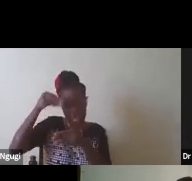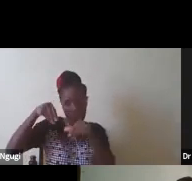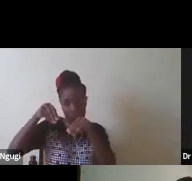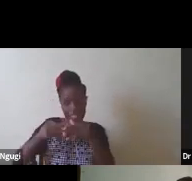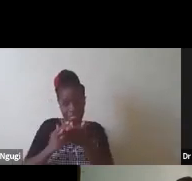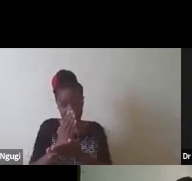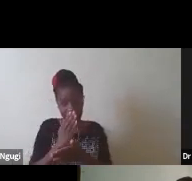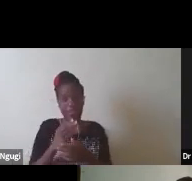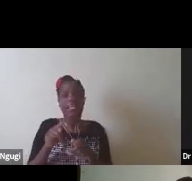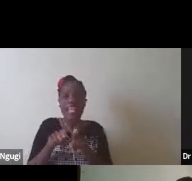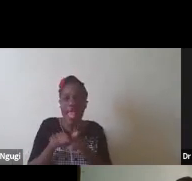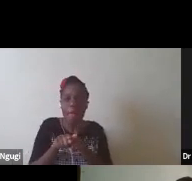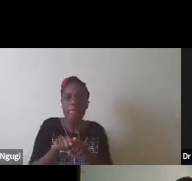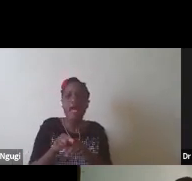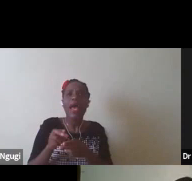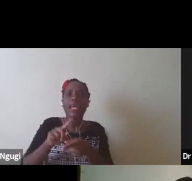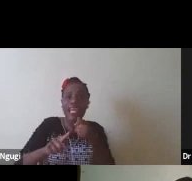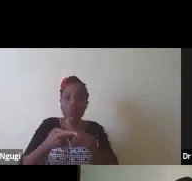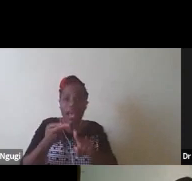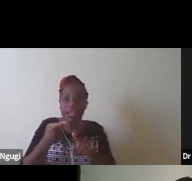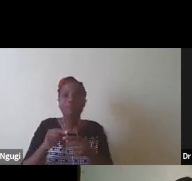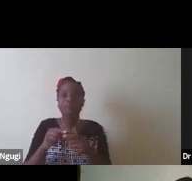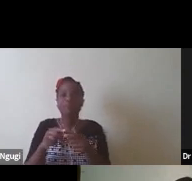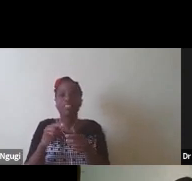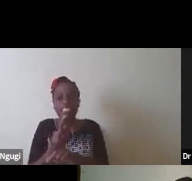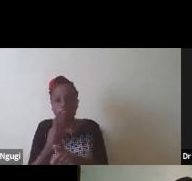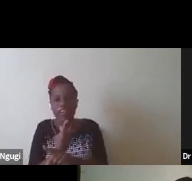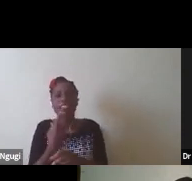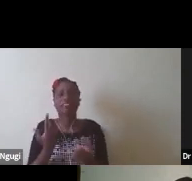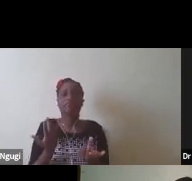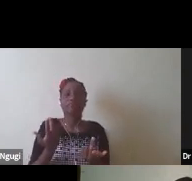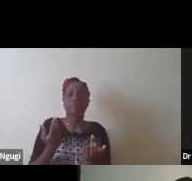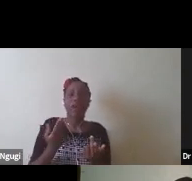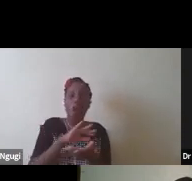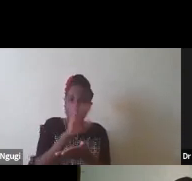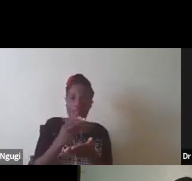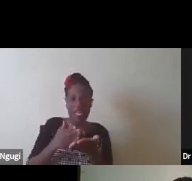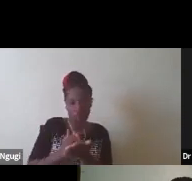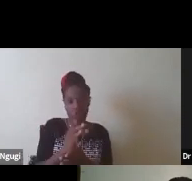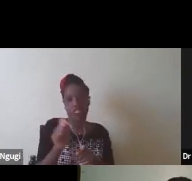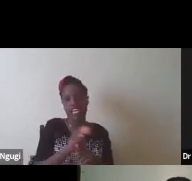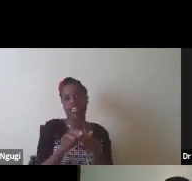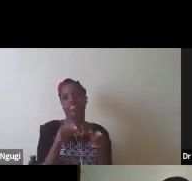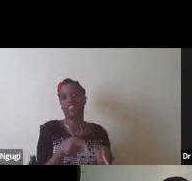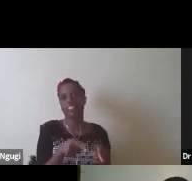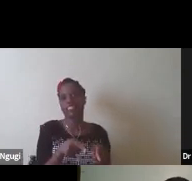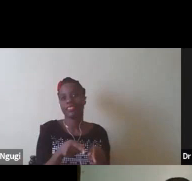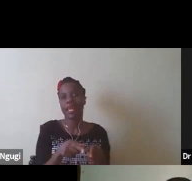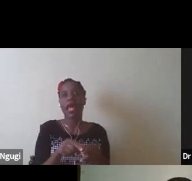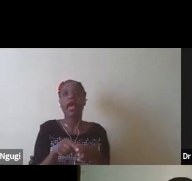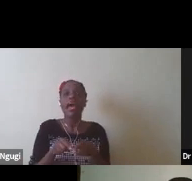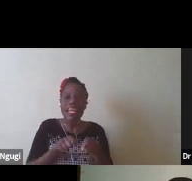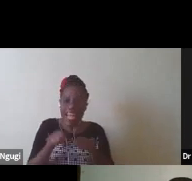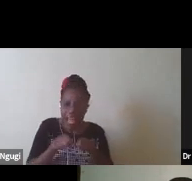Nurse and Midwives Council. And in fact, even the medical schools, some of the lecturers have gone through the training. So they are incorporating this as